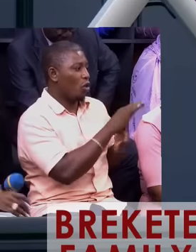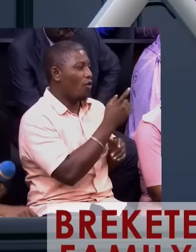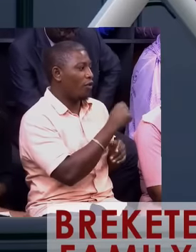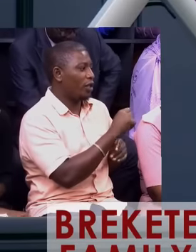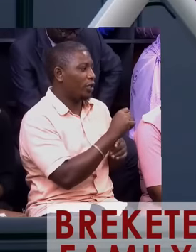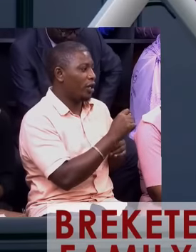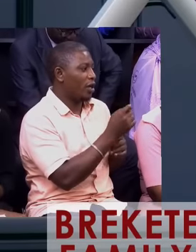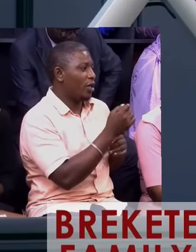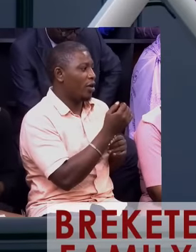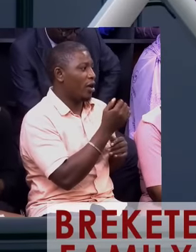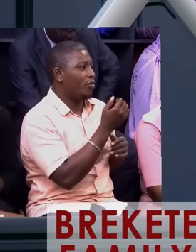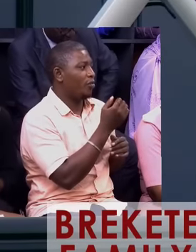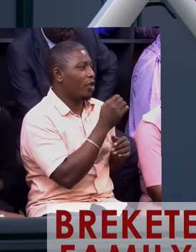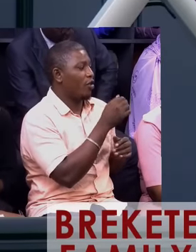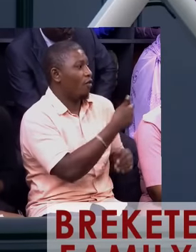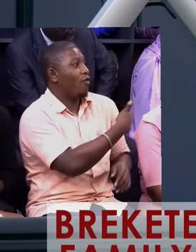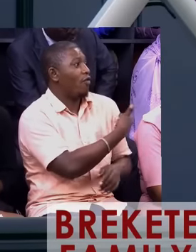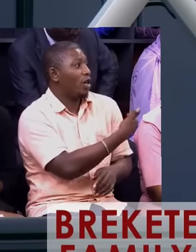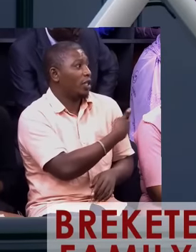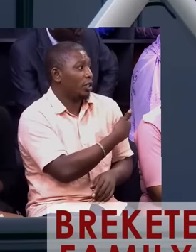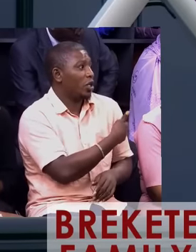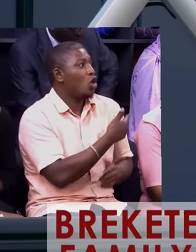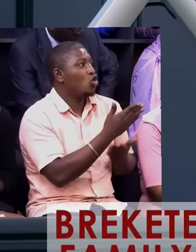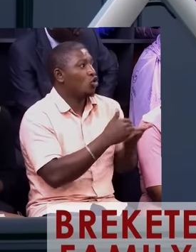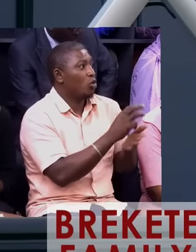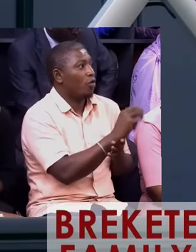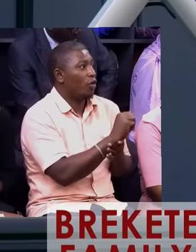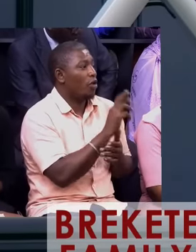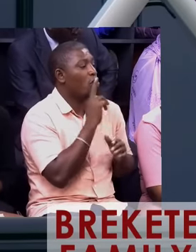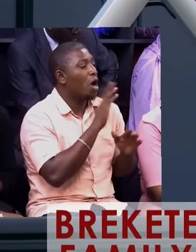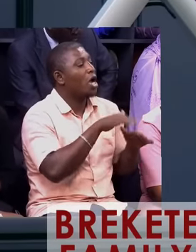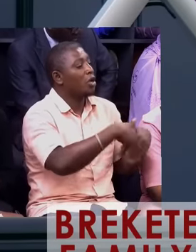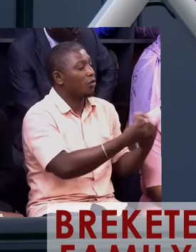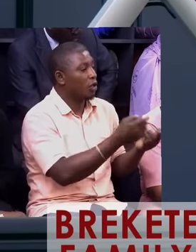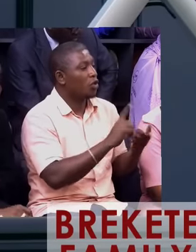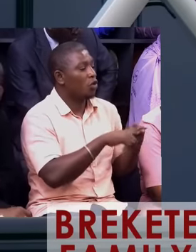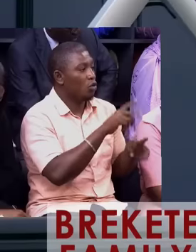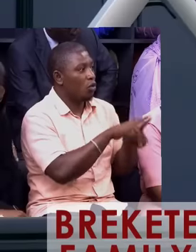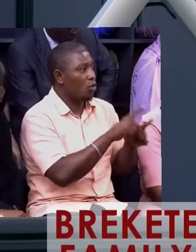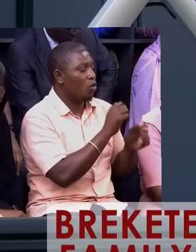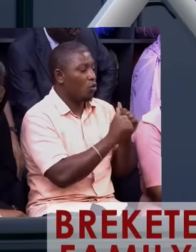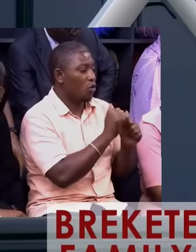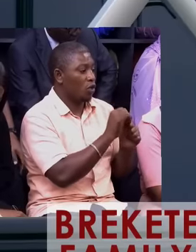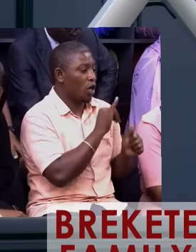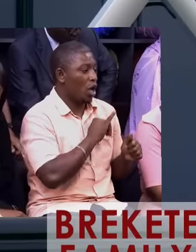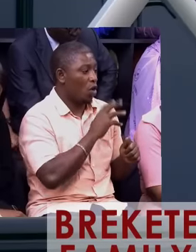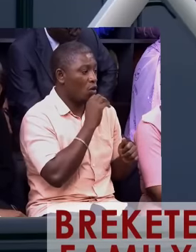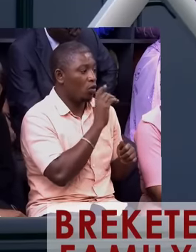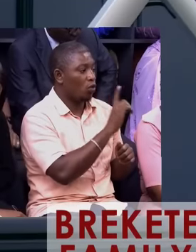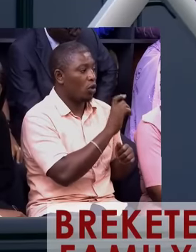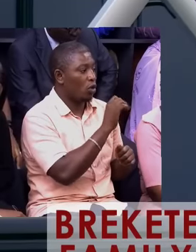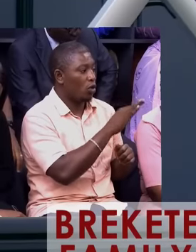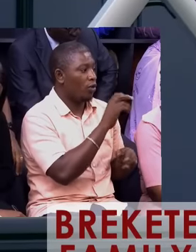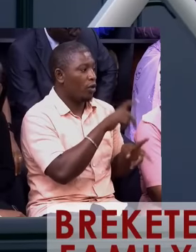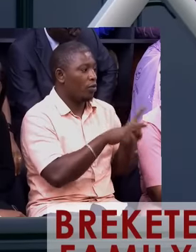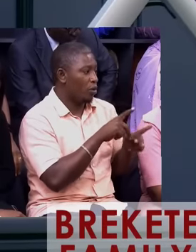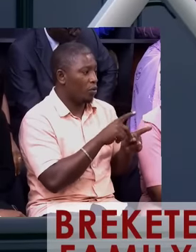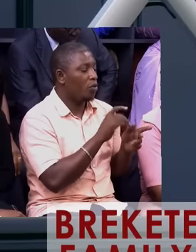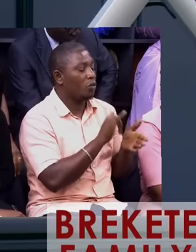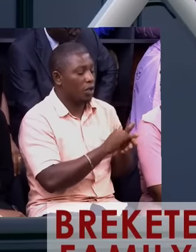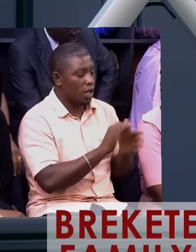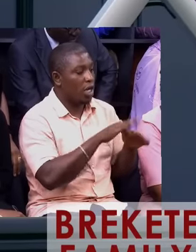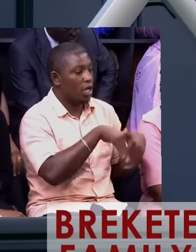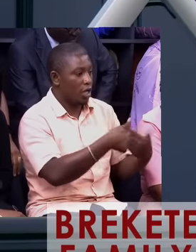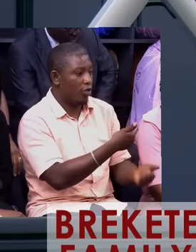B then some of them were administer to people which I was even one of the people they administer